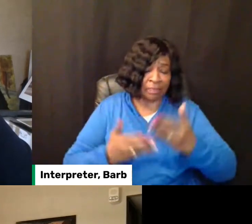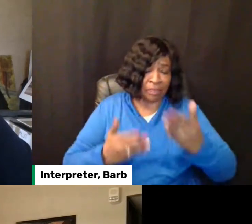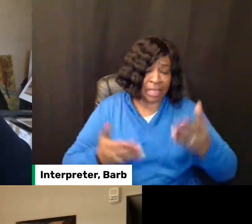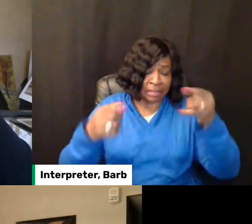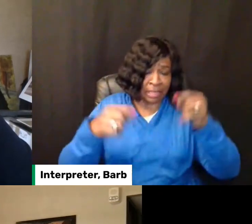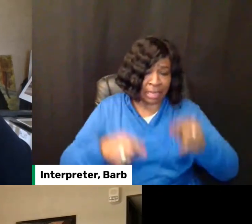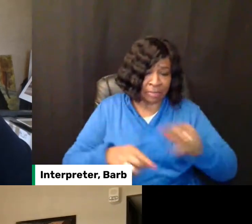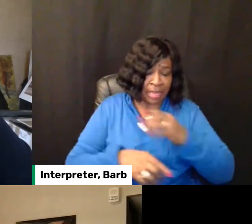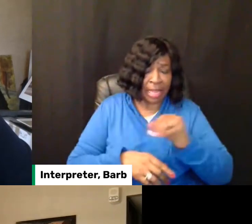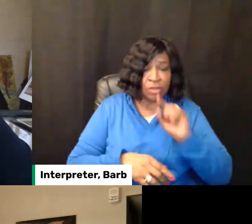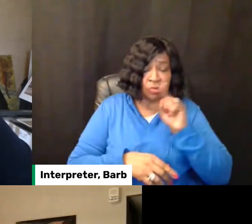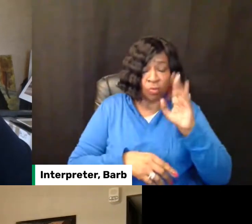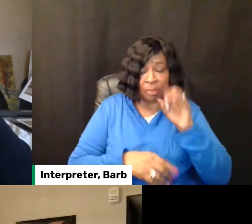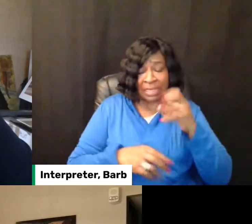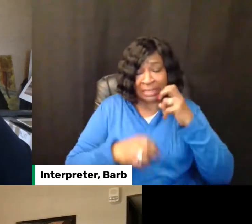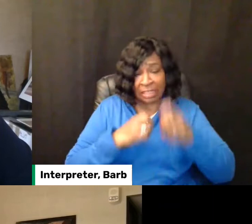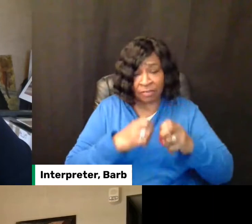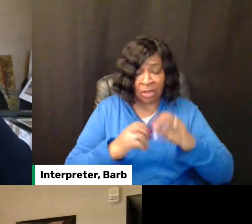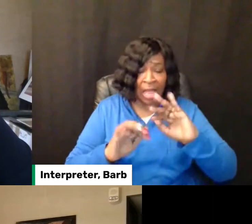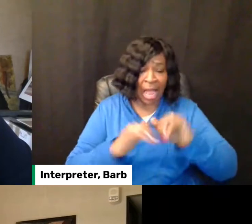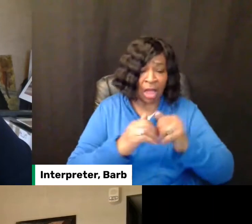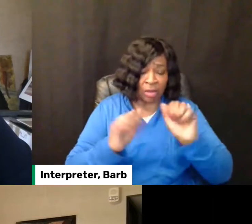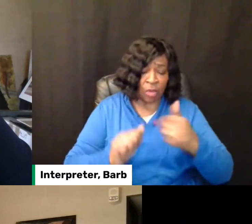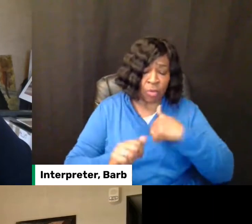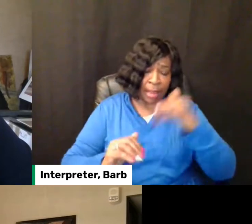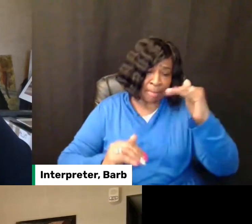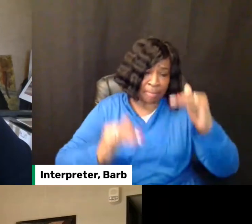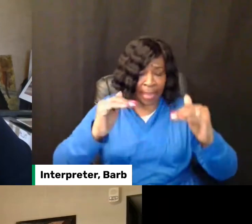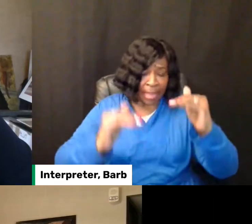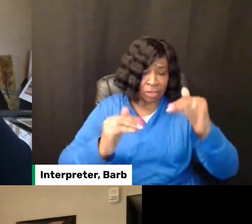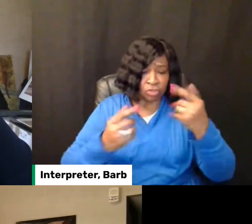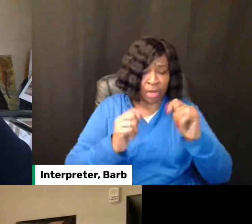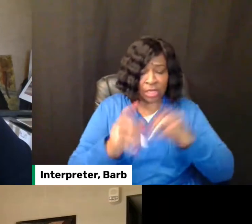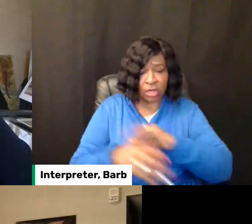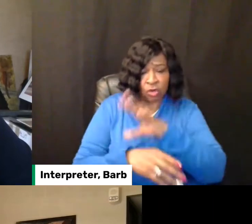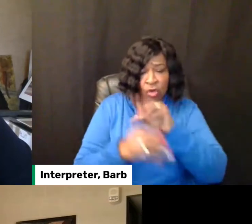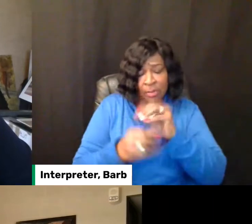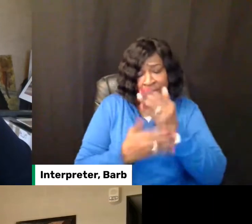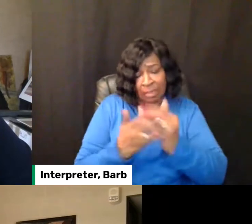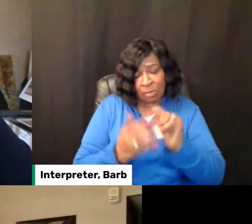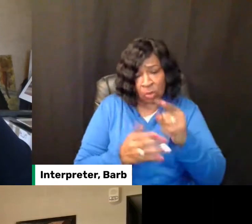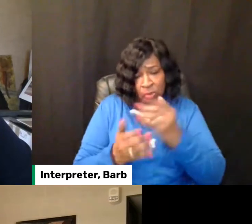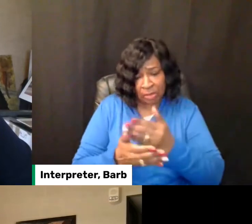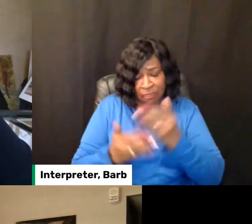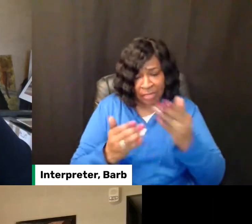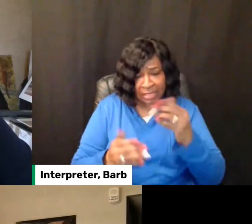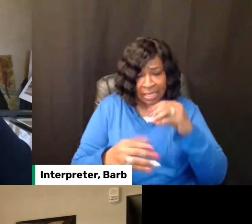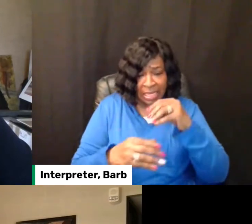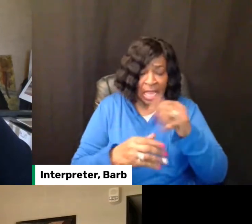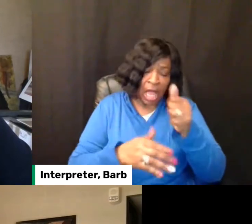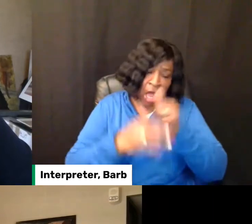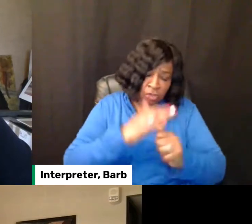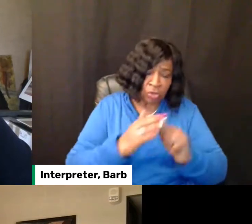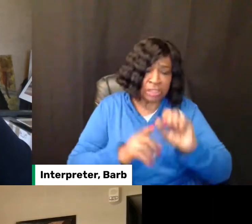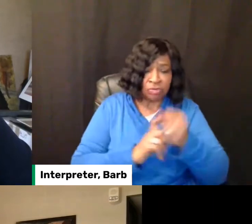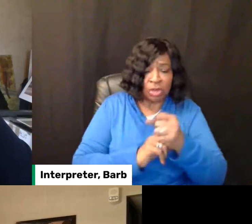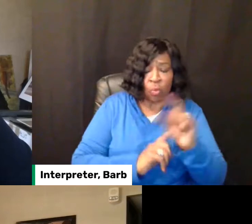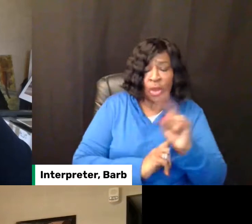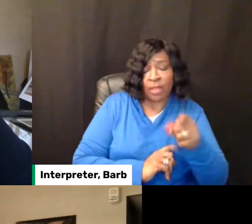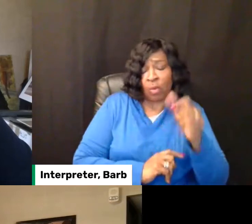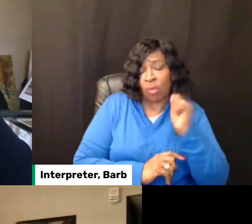and it's going to be really difficult. How do we balance trying to incorporate some of those in under a situation where there's not going to